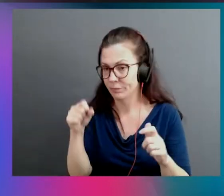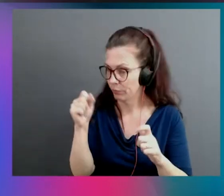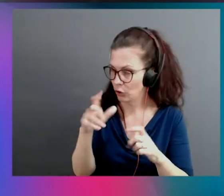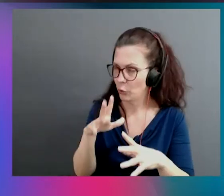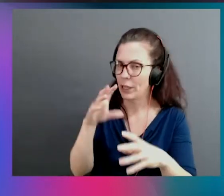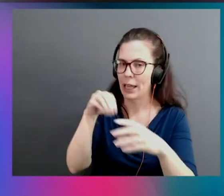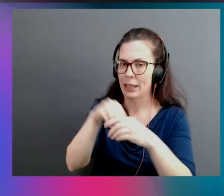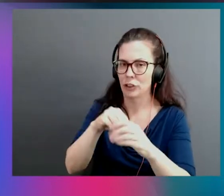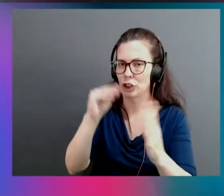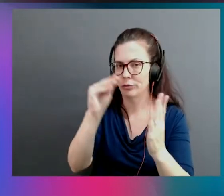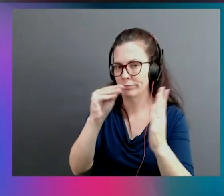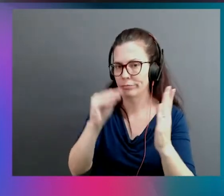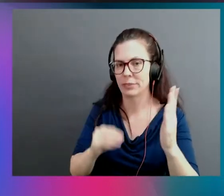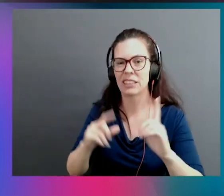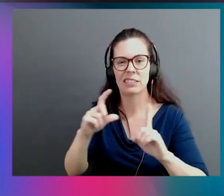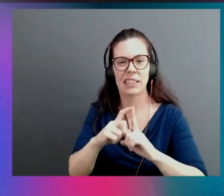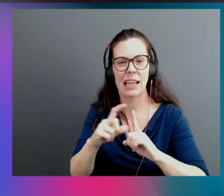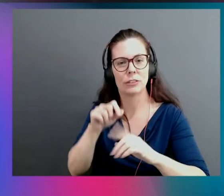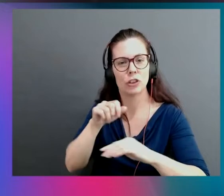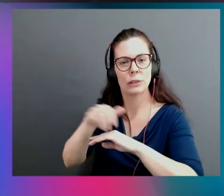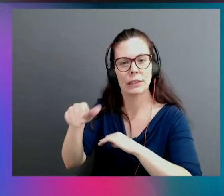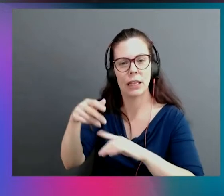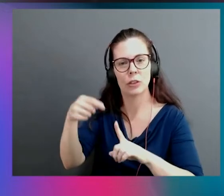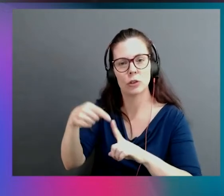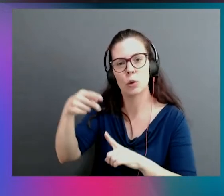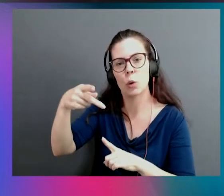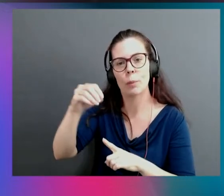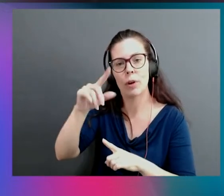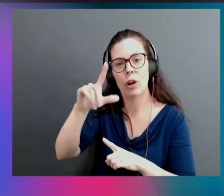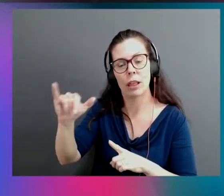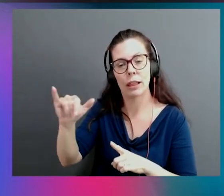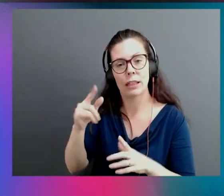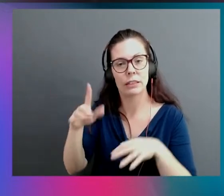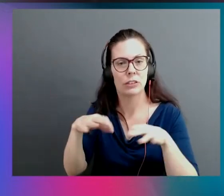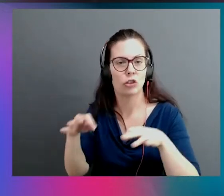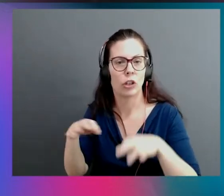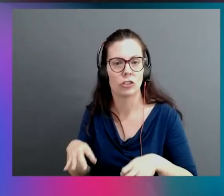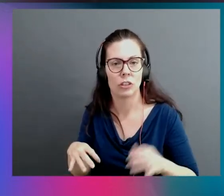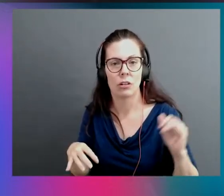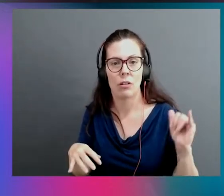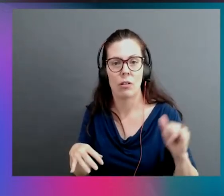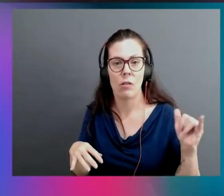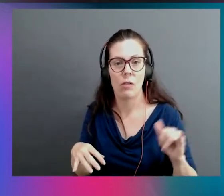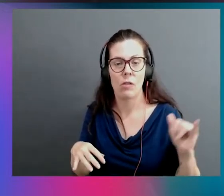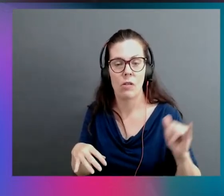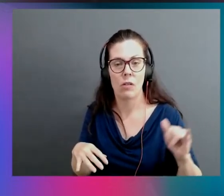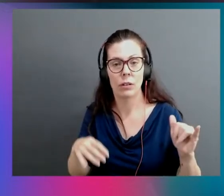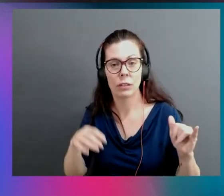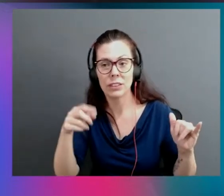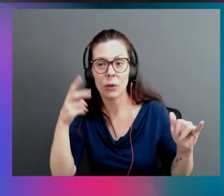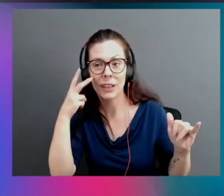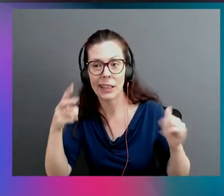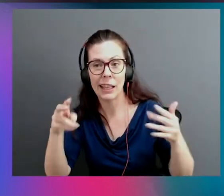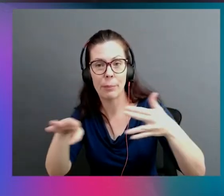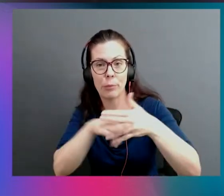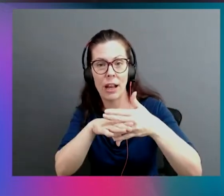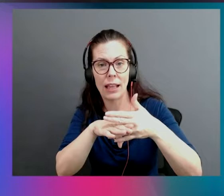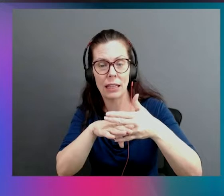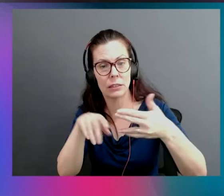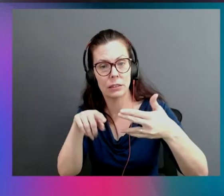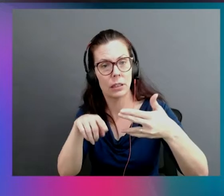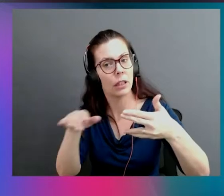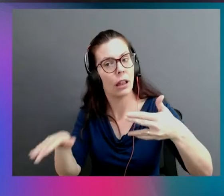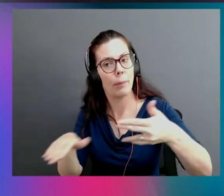into text that you send to Poly to give it instructions. All right. So like this break, for example, this will take a